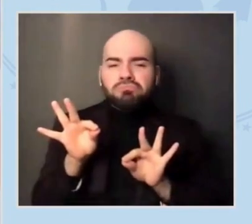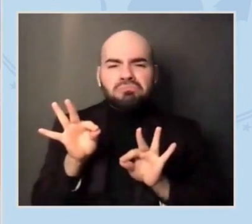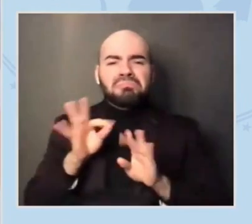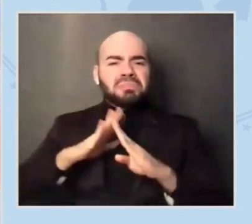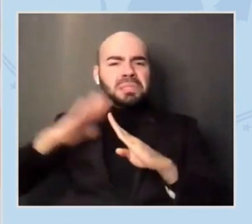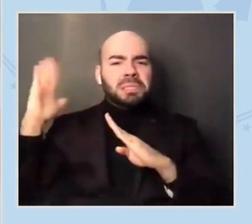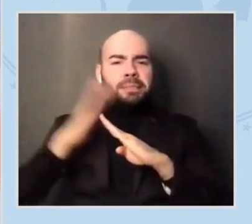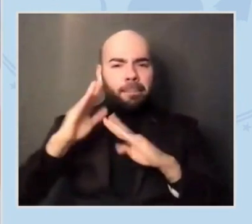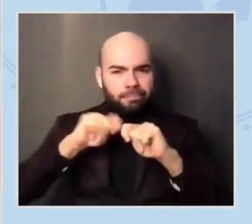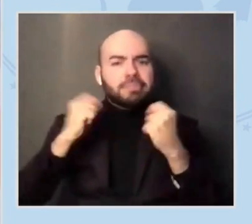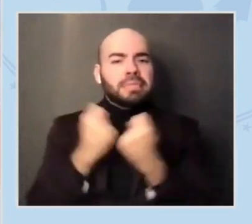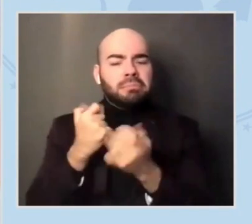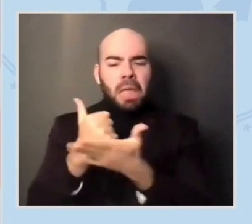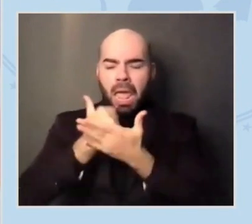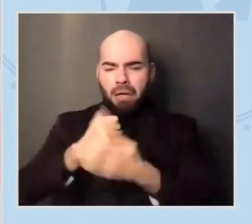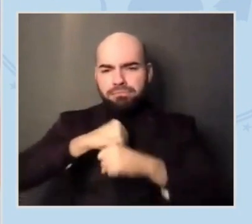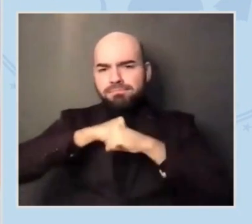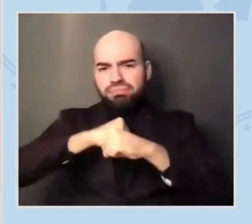And today,